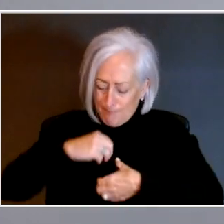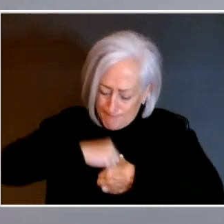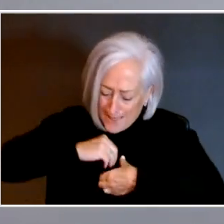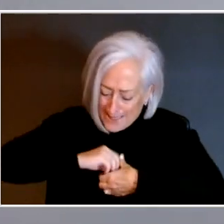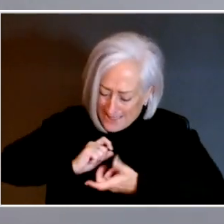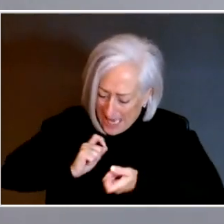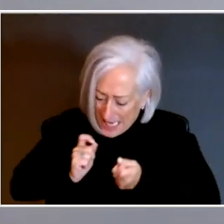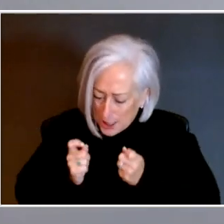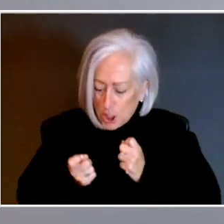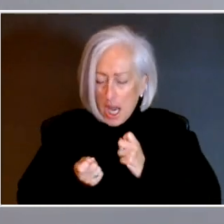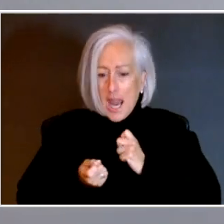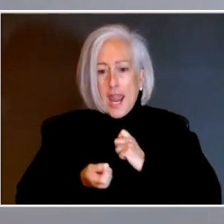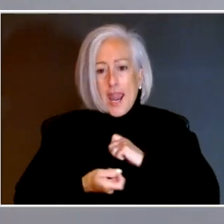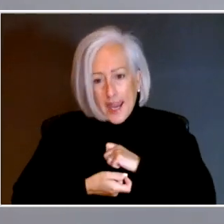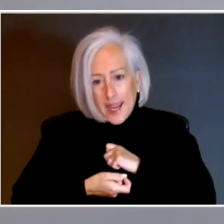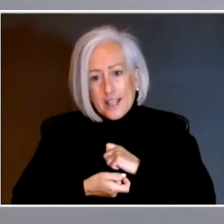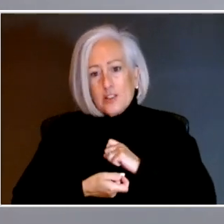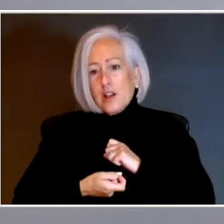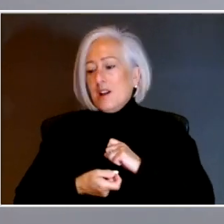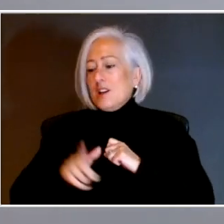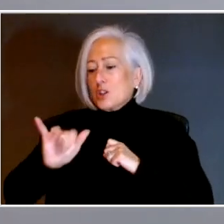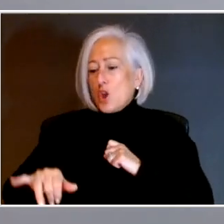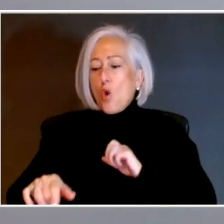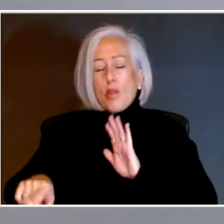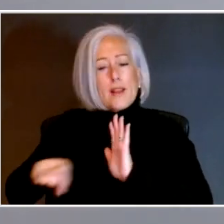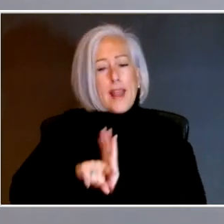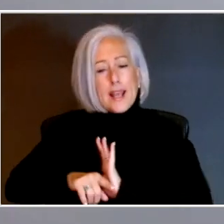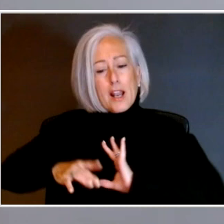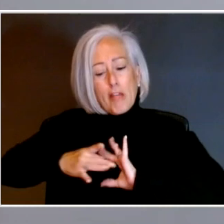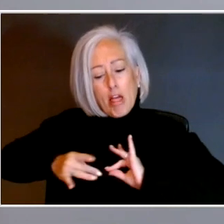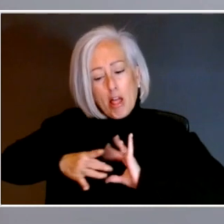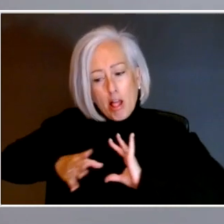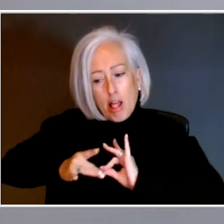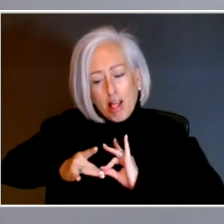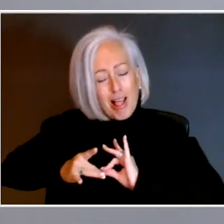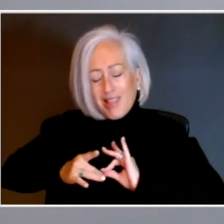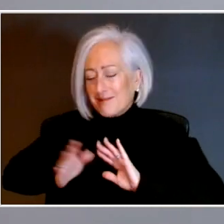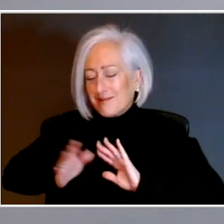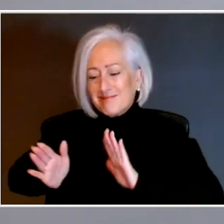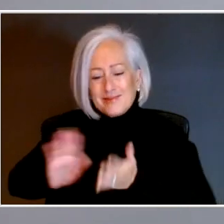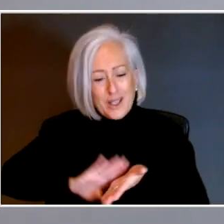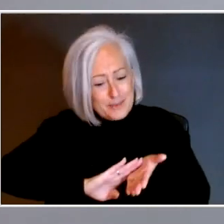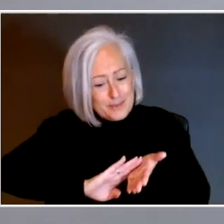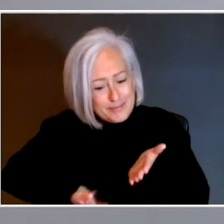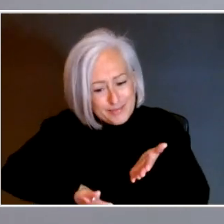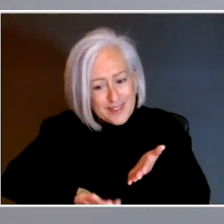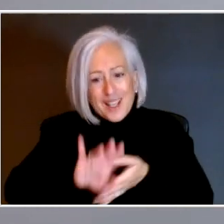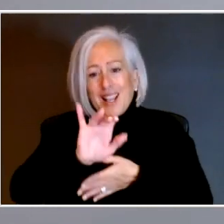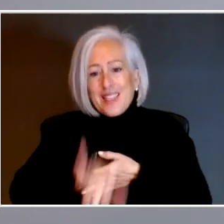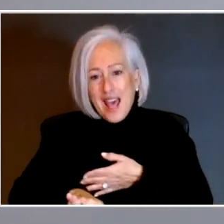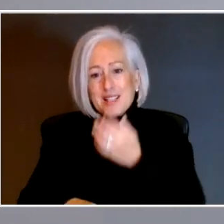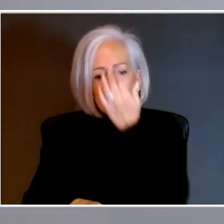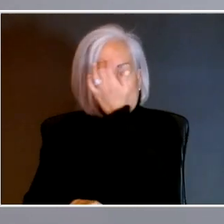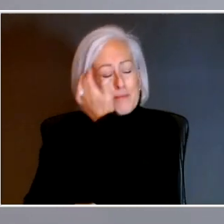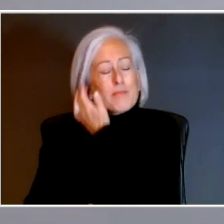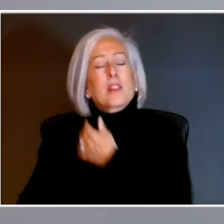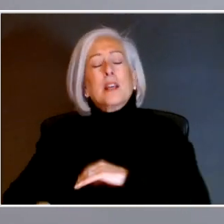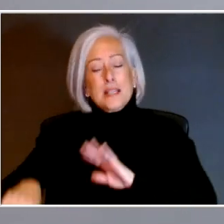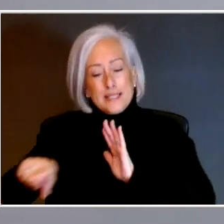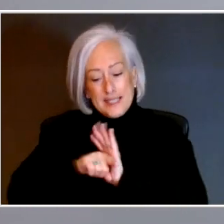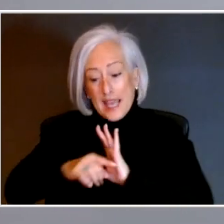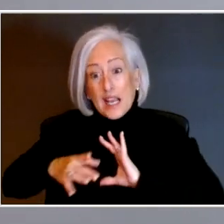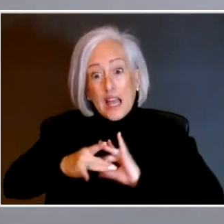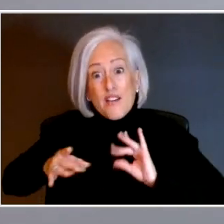providing a truth rebuttal to that negative self-talk. Unfortunately, negative self-talk is very common, especially in a female athlete's